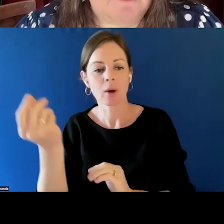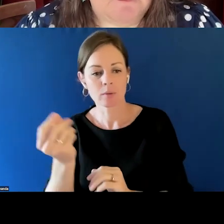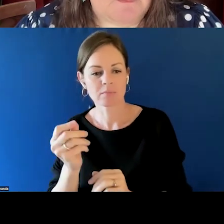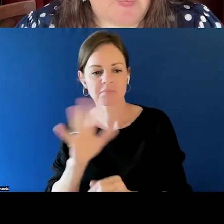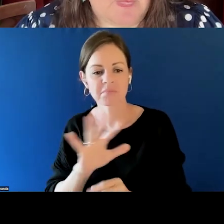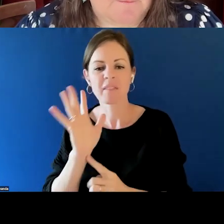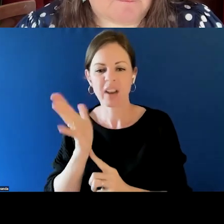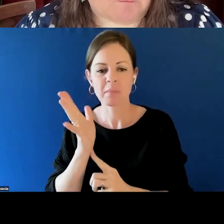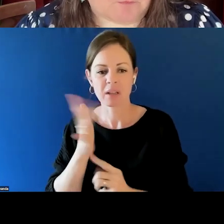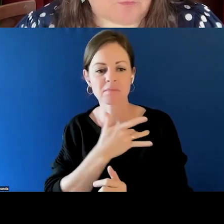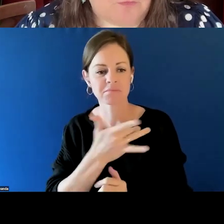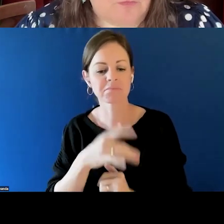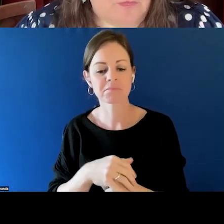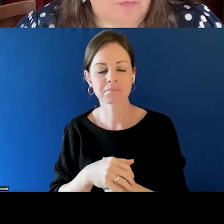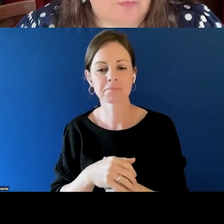slide.